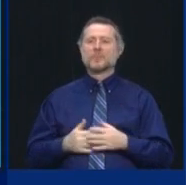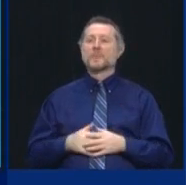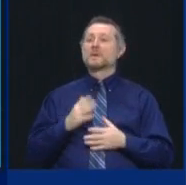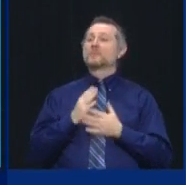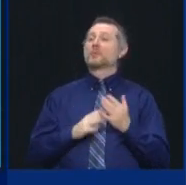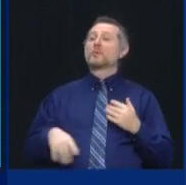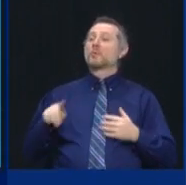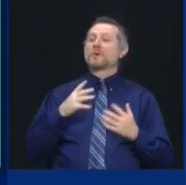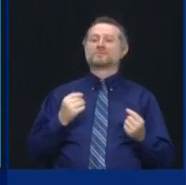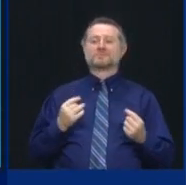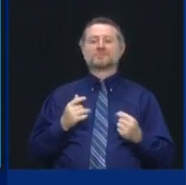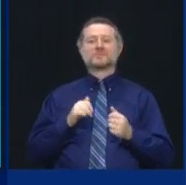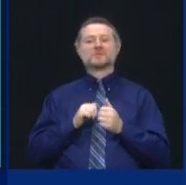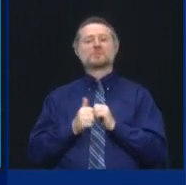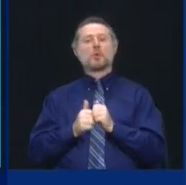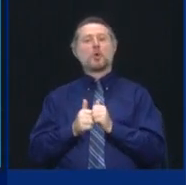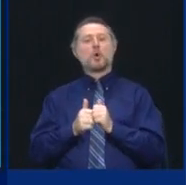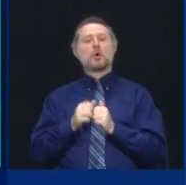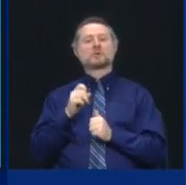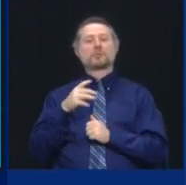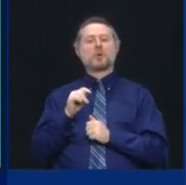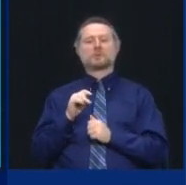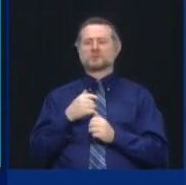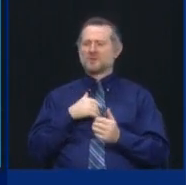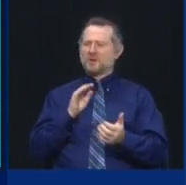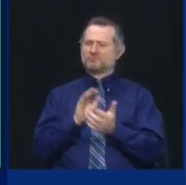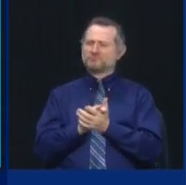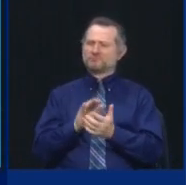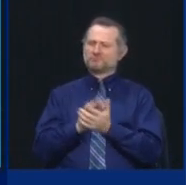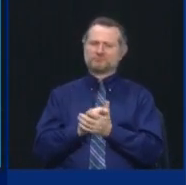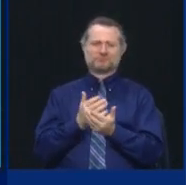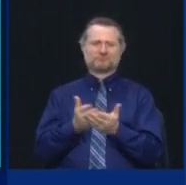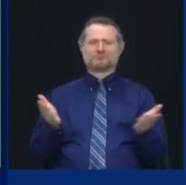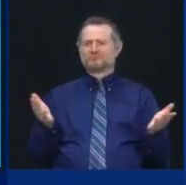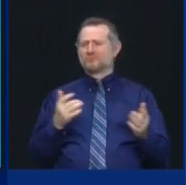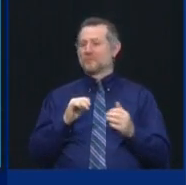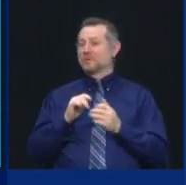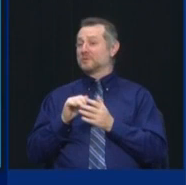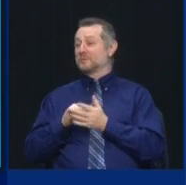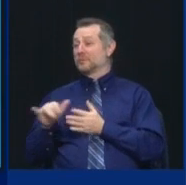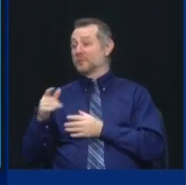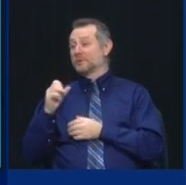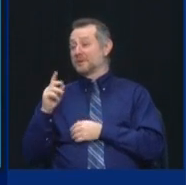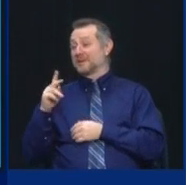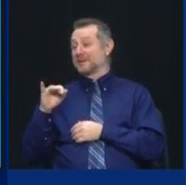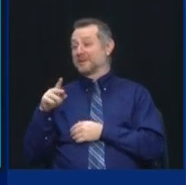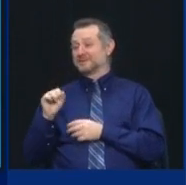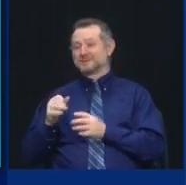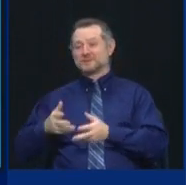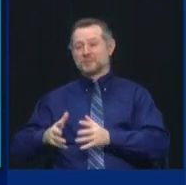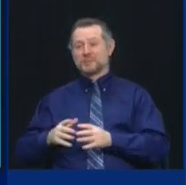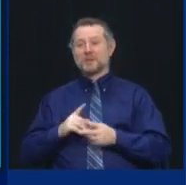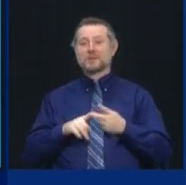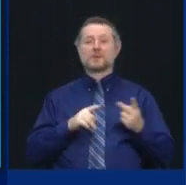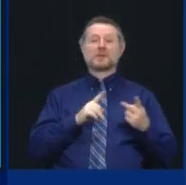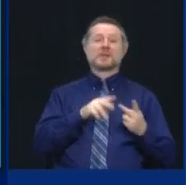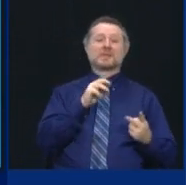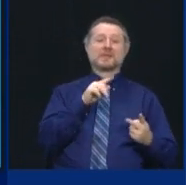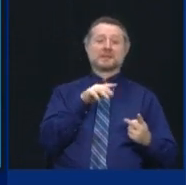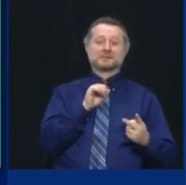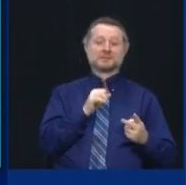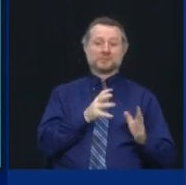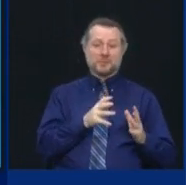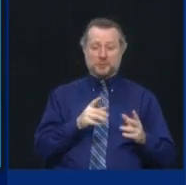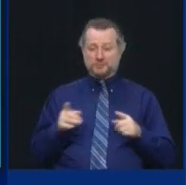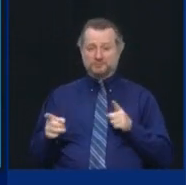sports. And congratulations to the Knicks and the Nets on making the playoffs. That is really good